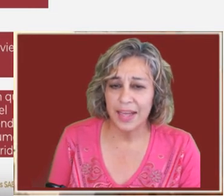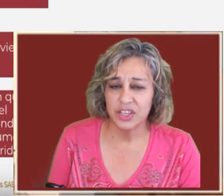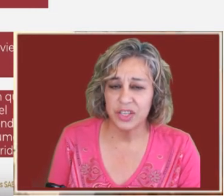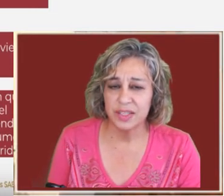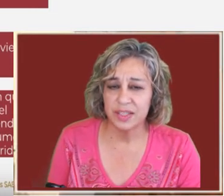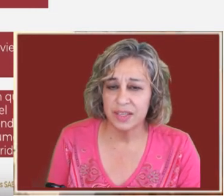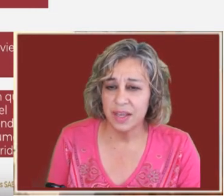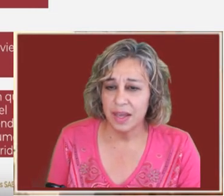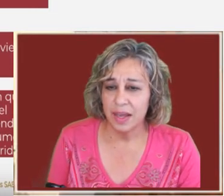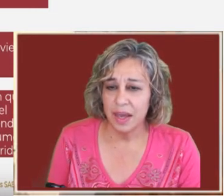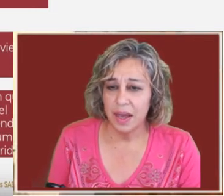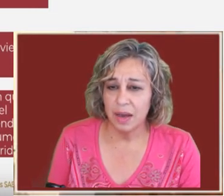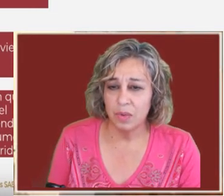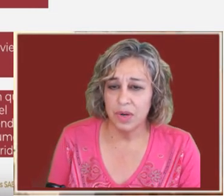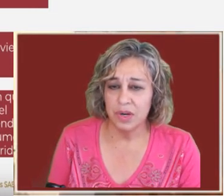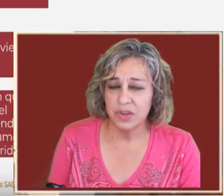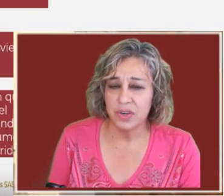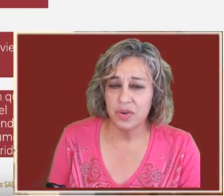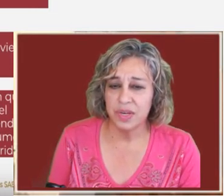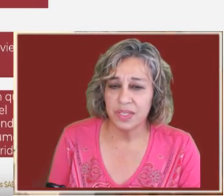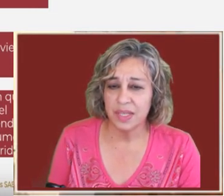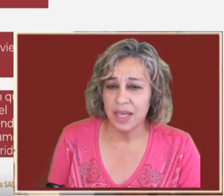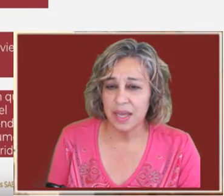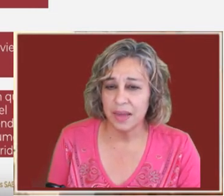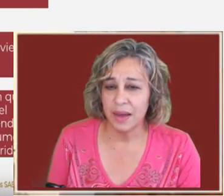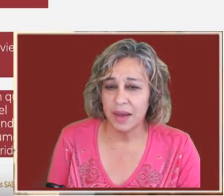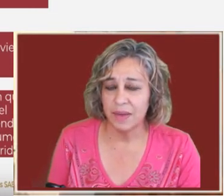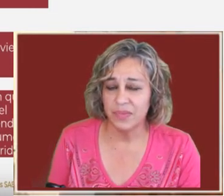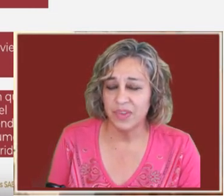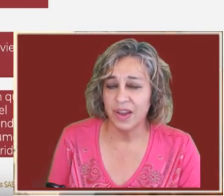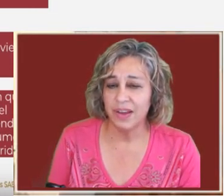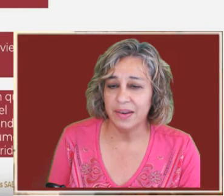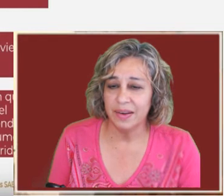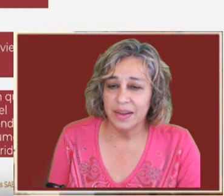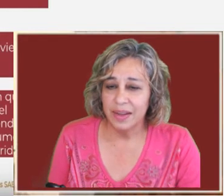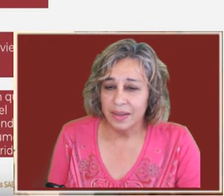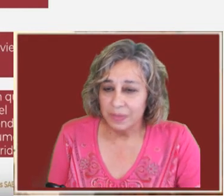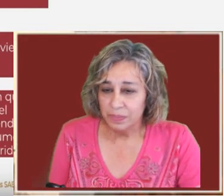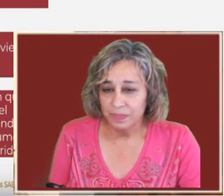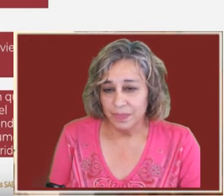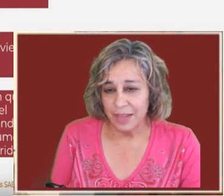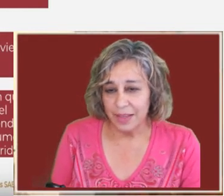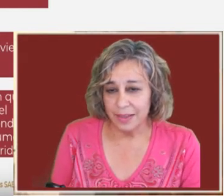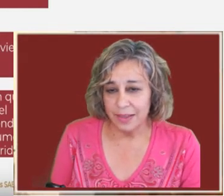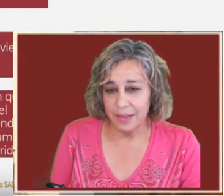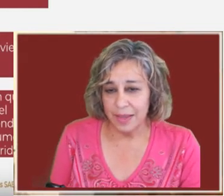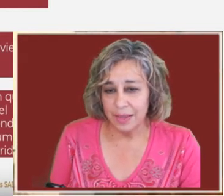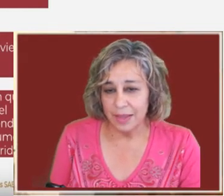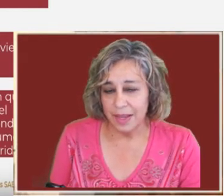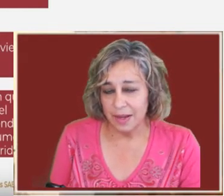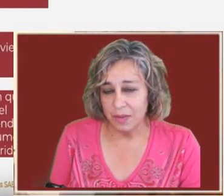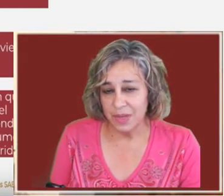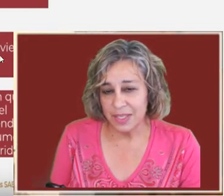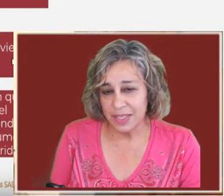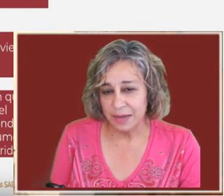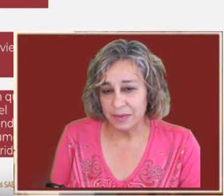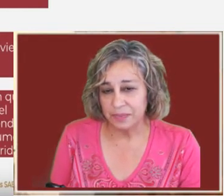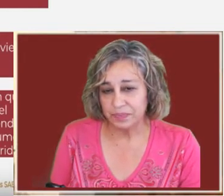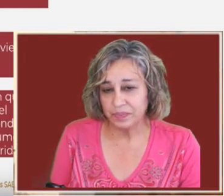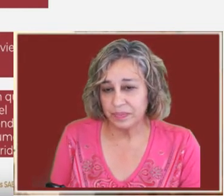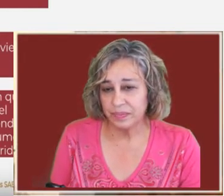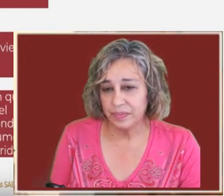The actions were notoriously done, and that the real